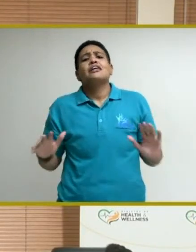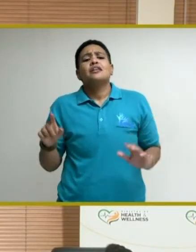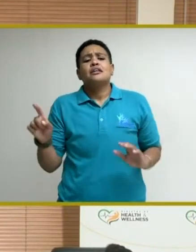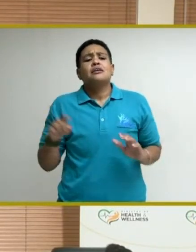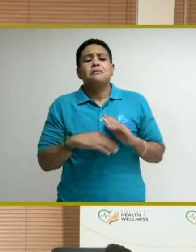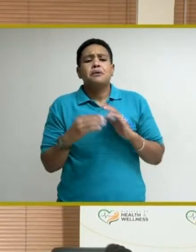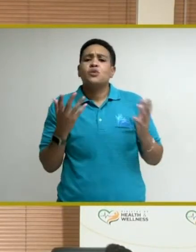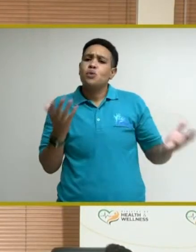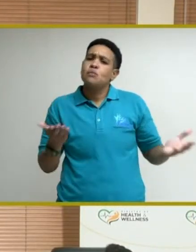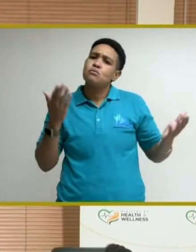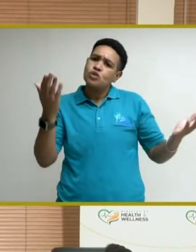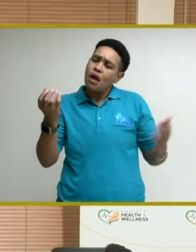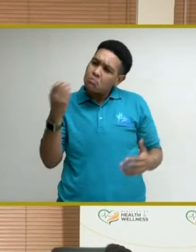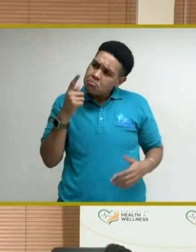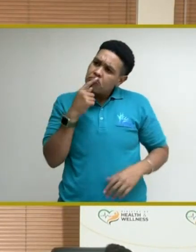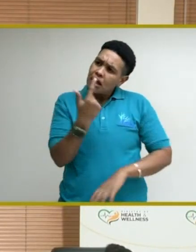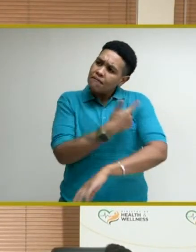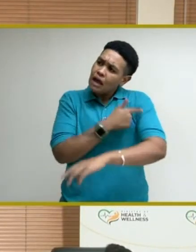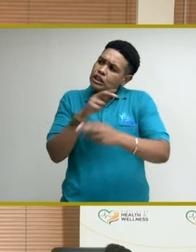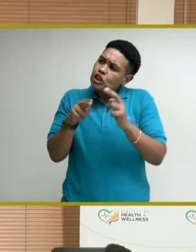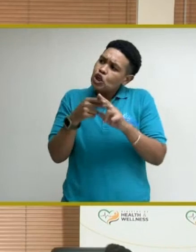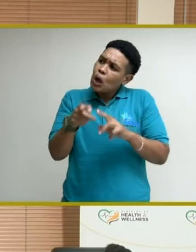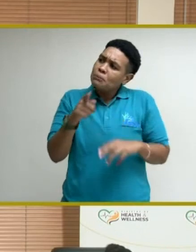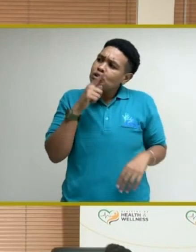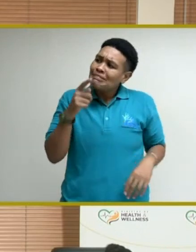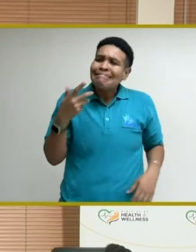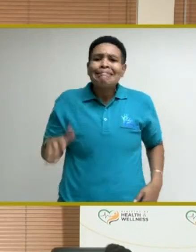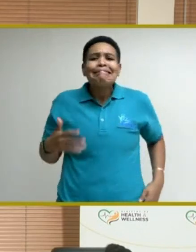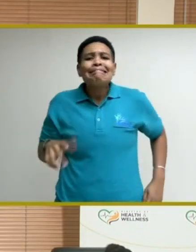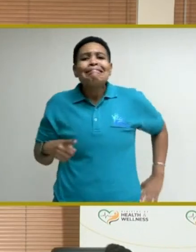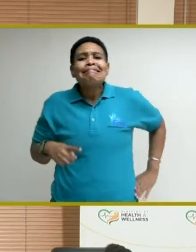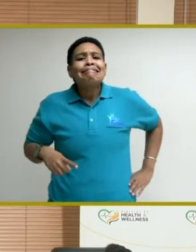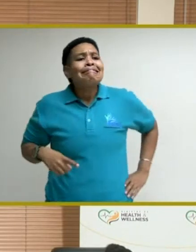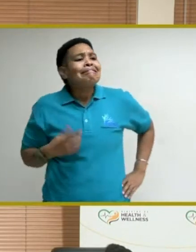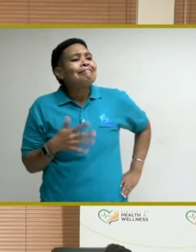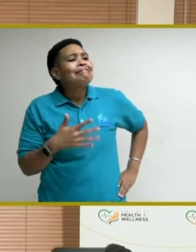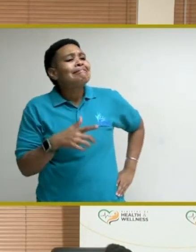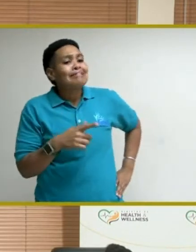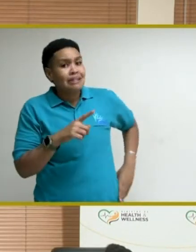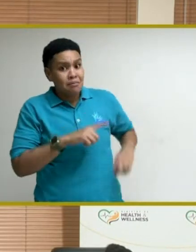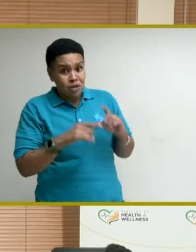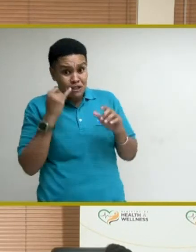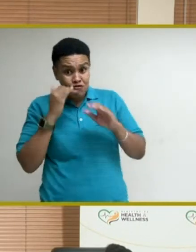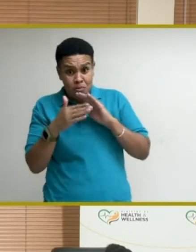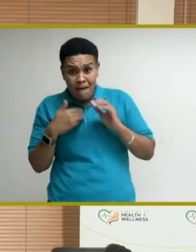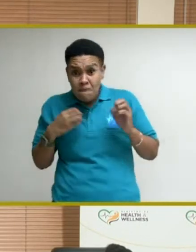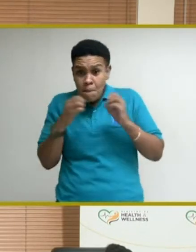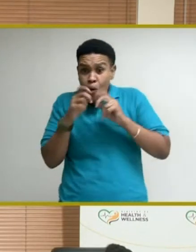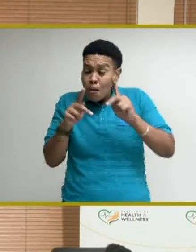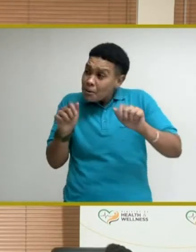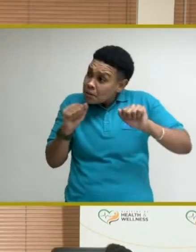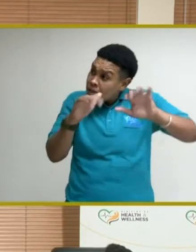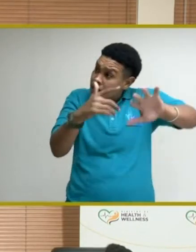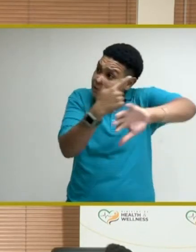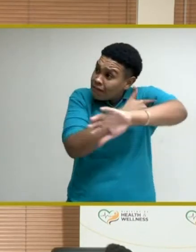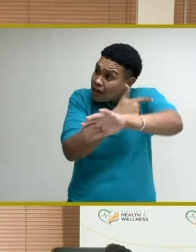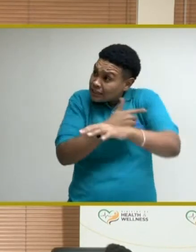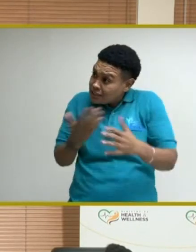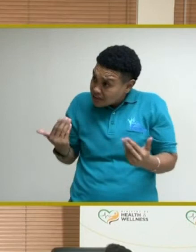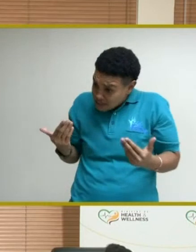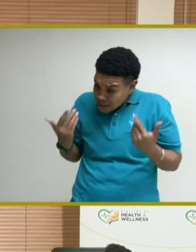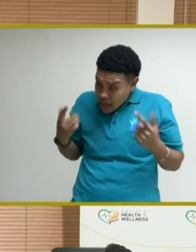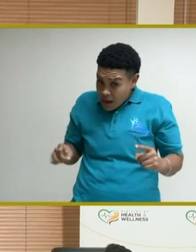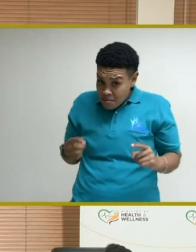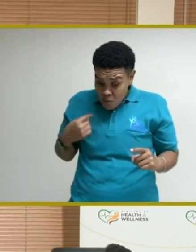was just presented, the vaccination numbers are kind of low right now. But if Jamaica has more persons getting vaccinated, will we